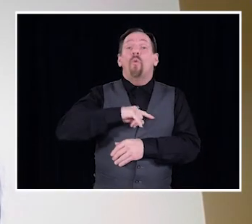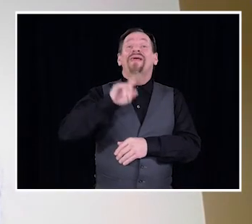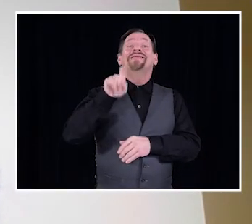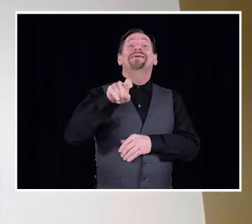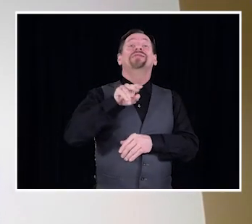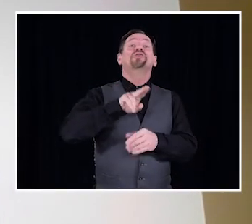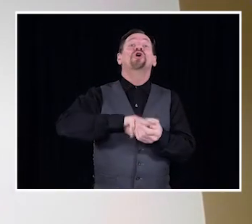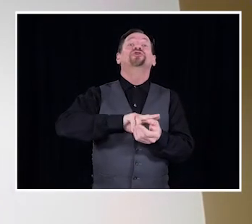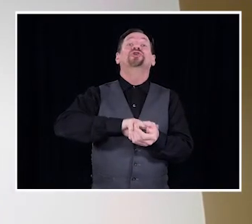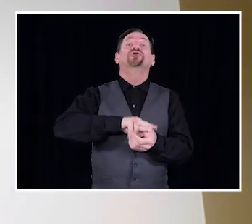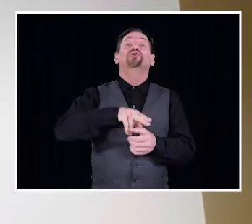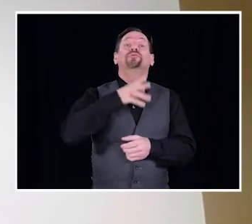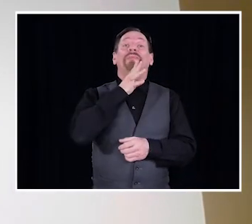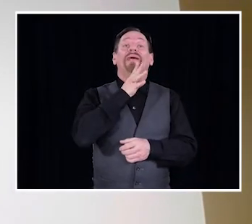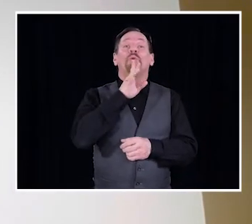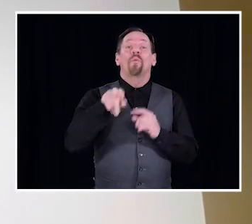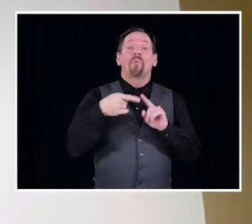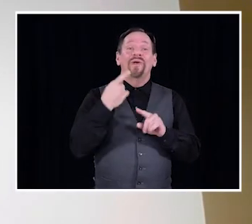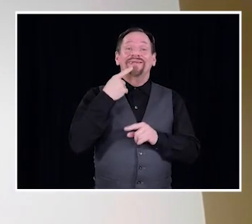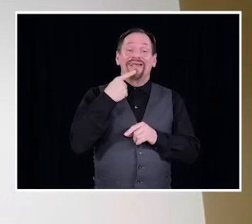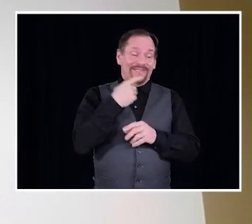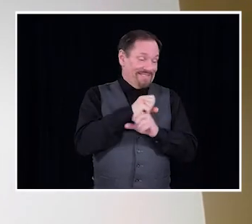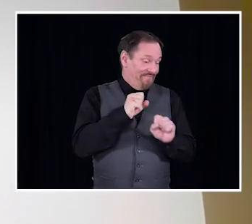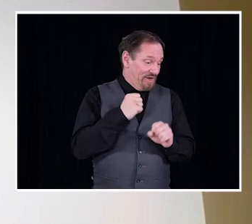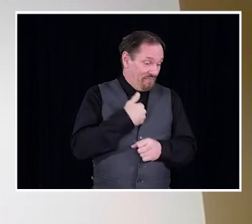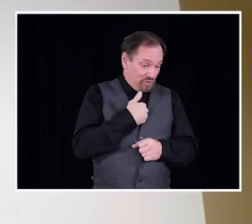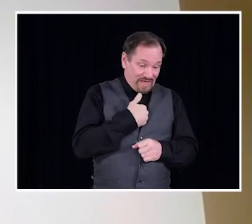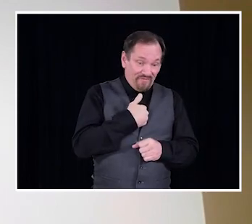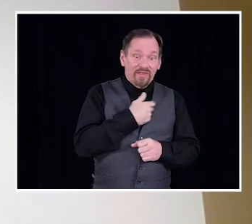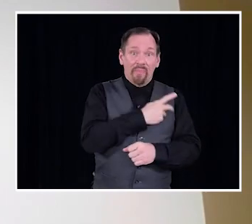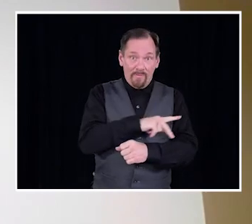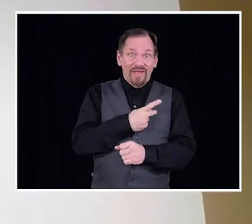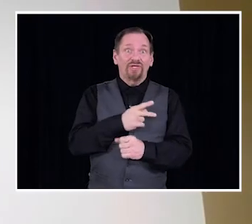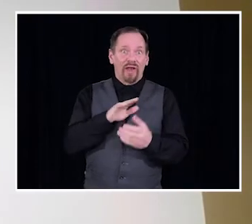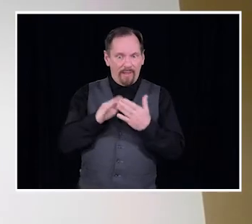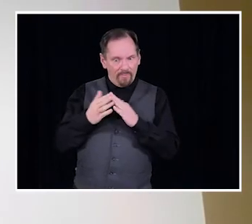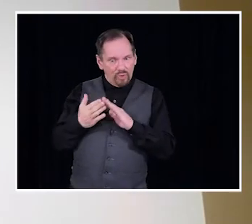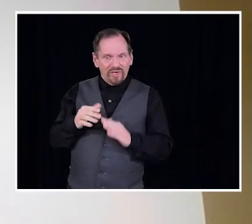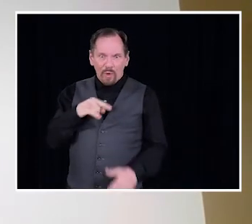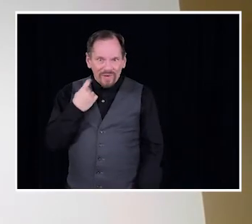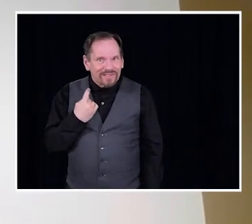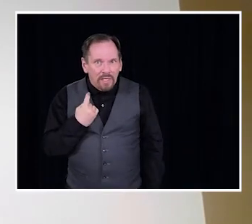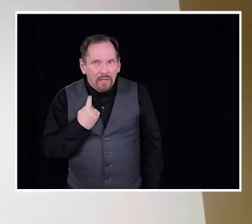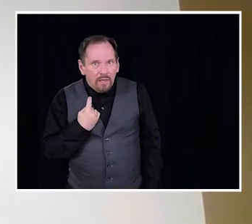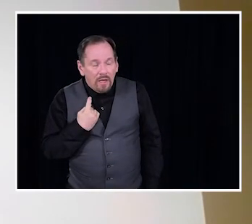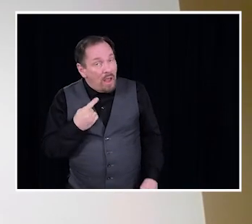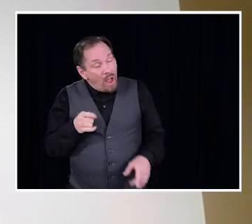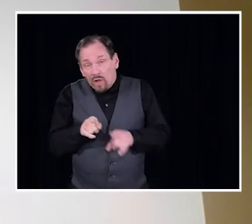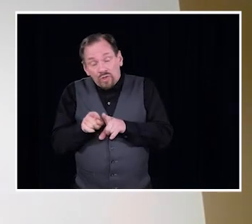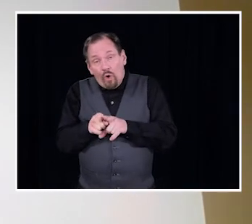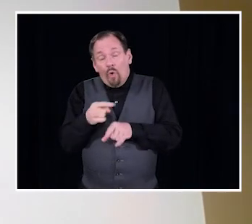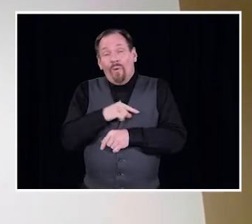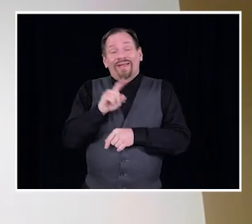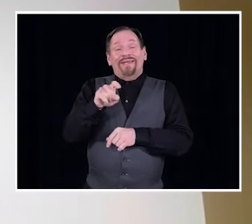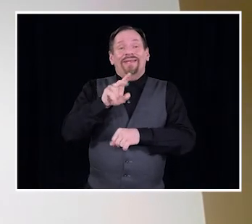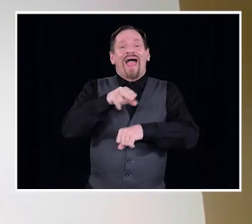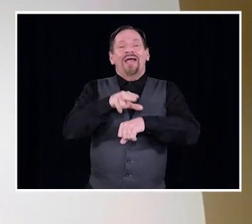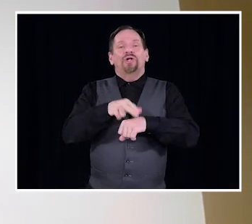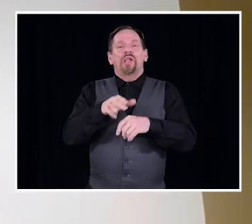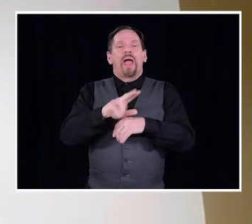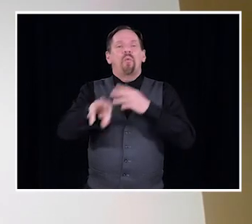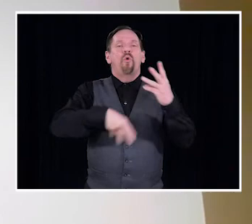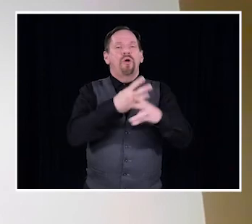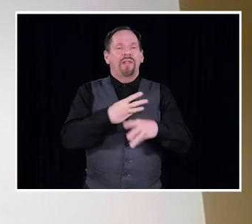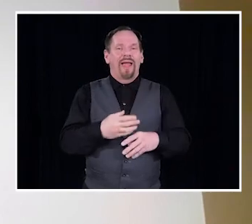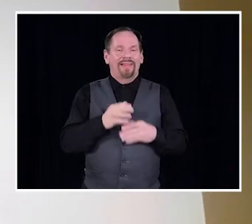clinical judgment, the safety of ourselves, our patients, and our communities are at risk. And finally, we need national and global